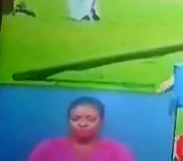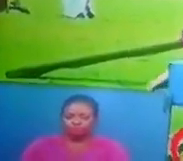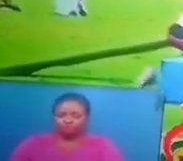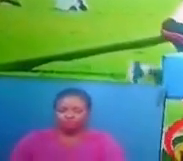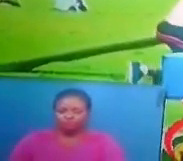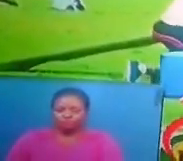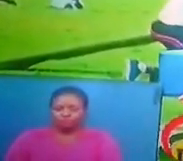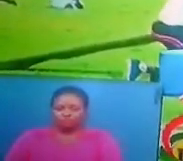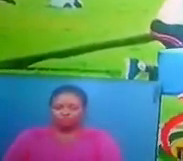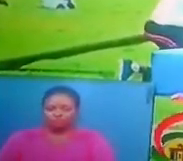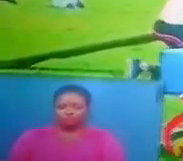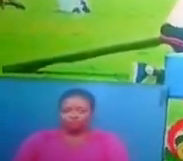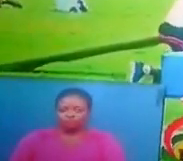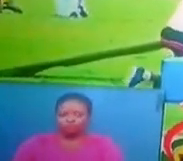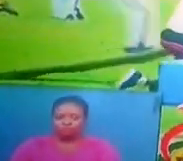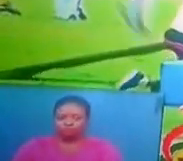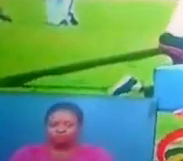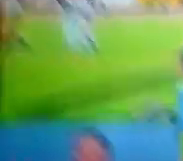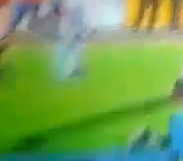what looks like a horse. Yes.